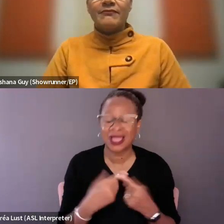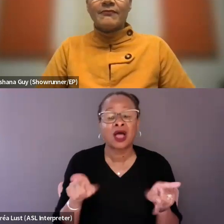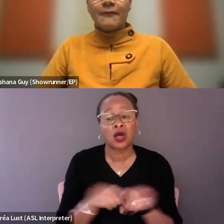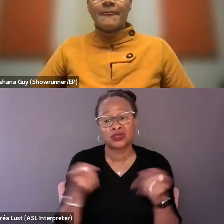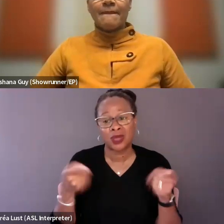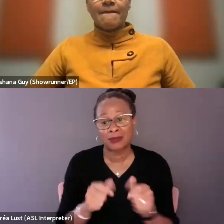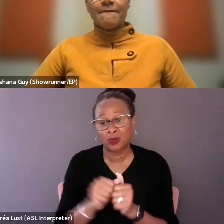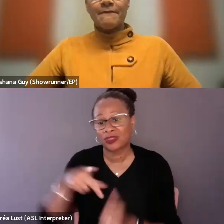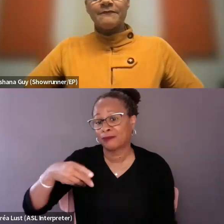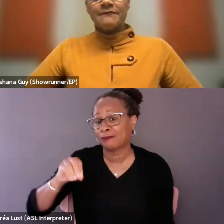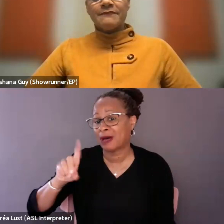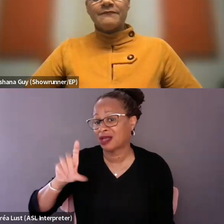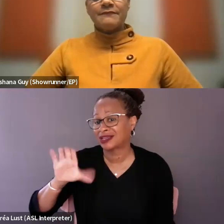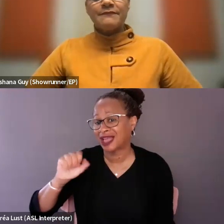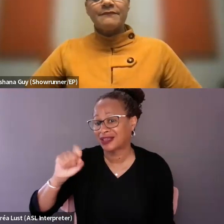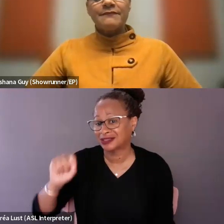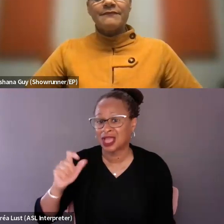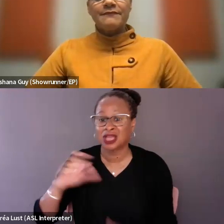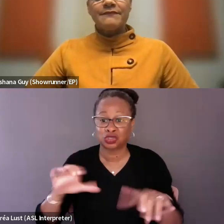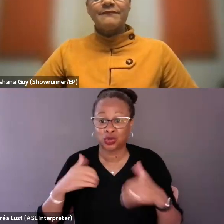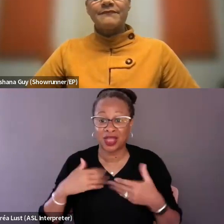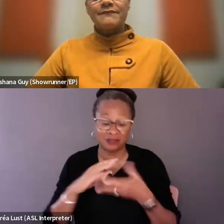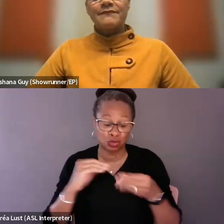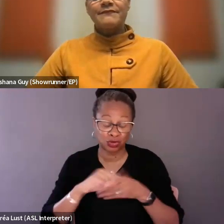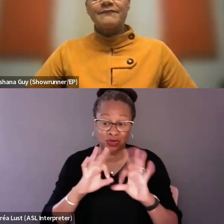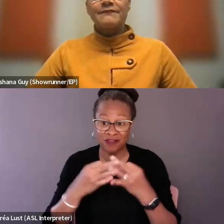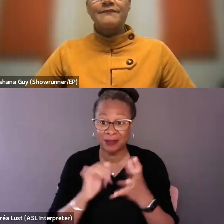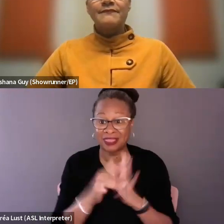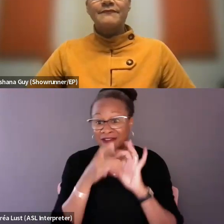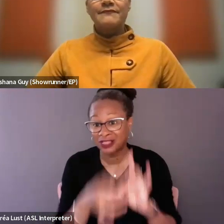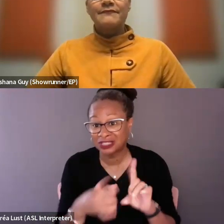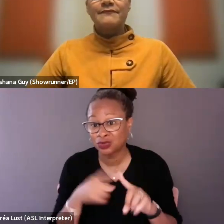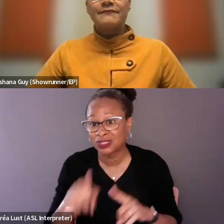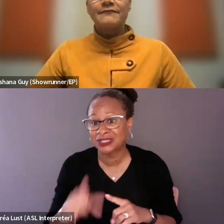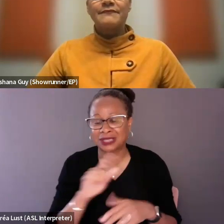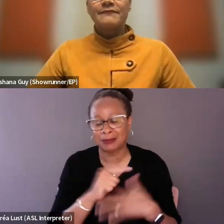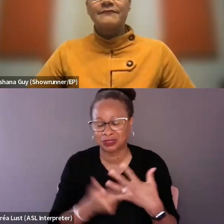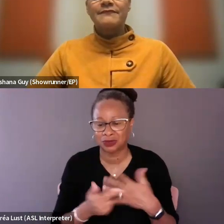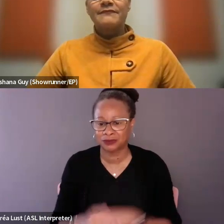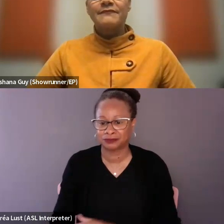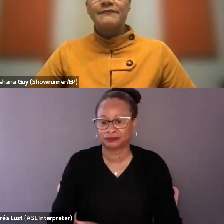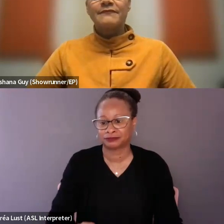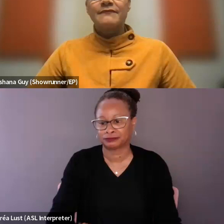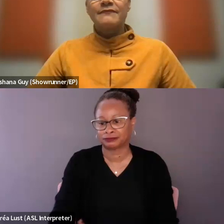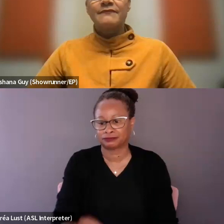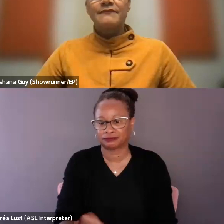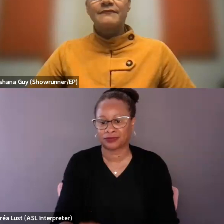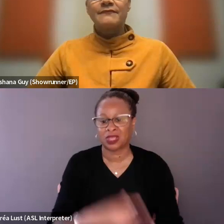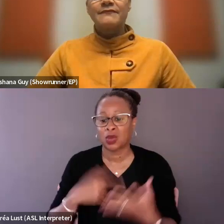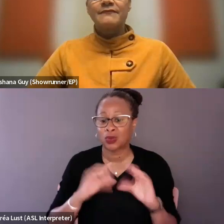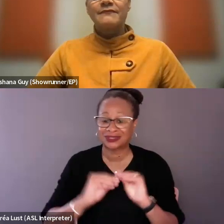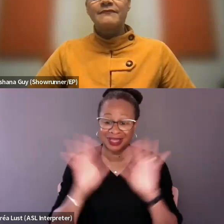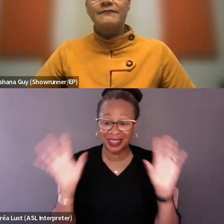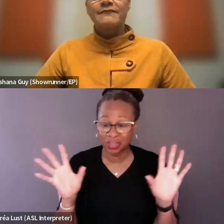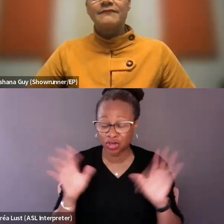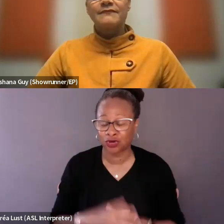podcast, is do you have a story in your family that relates to this episode? And what is so clear is